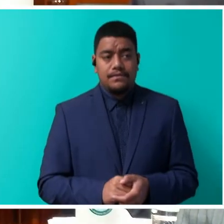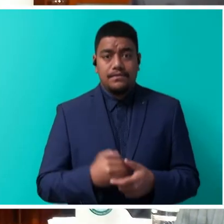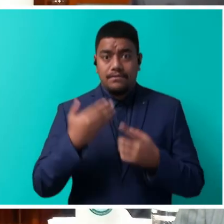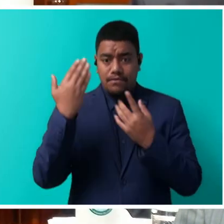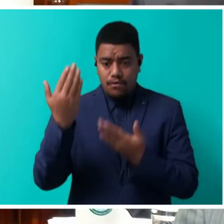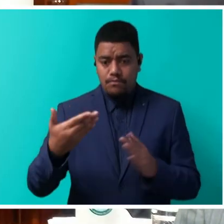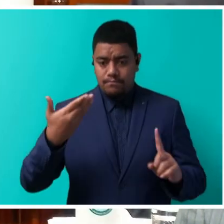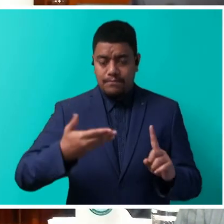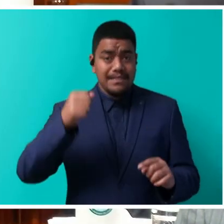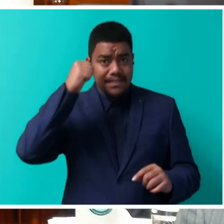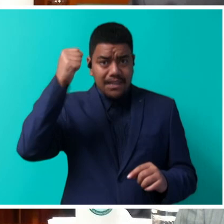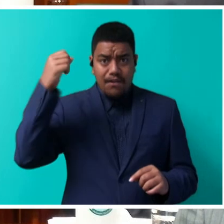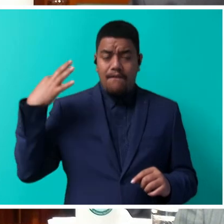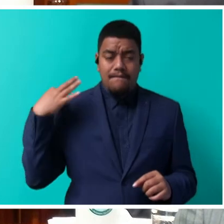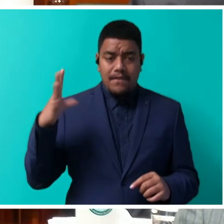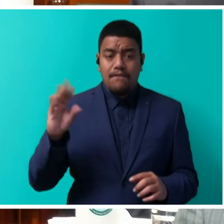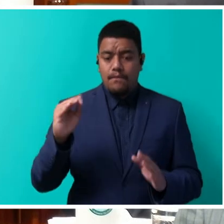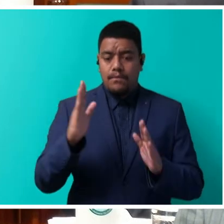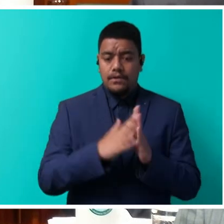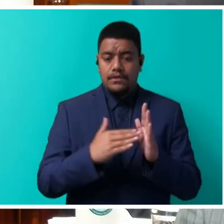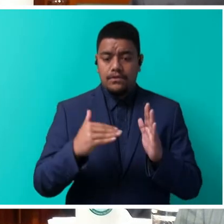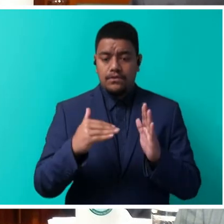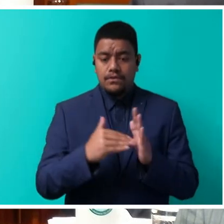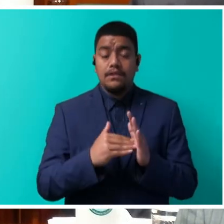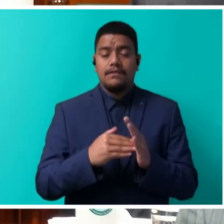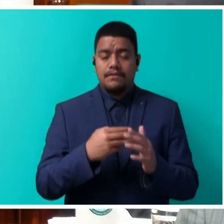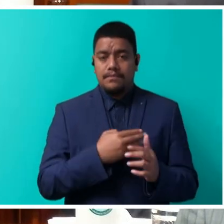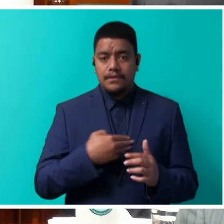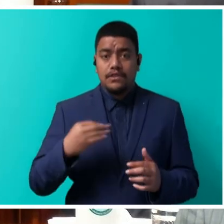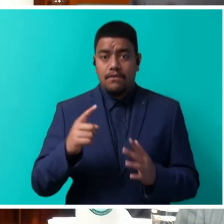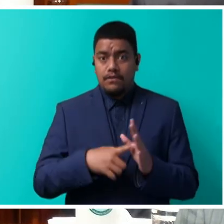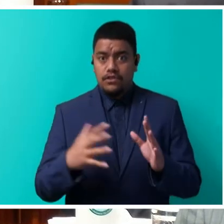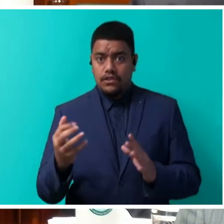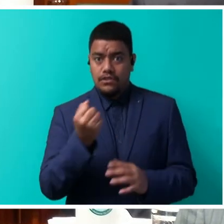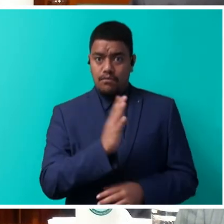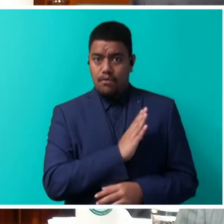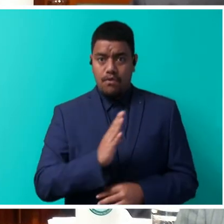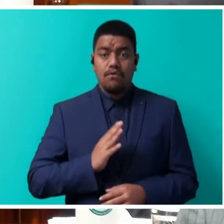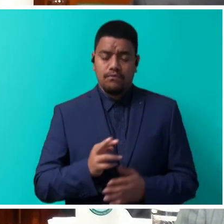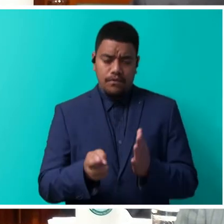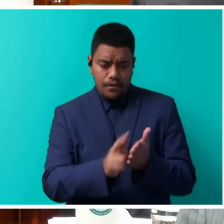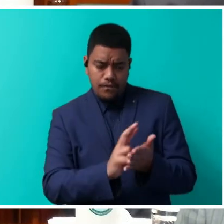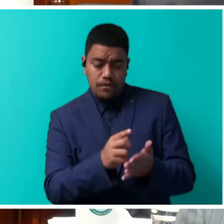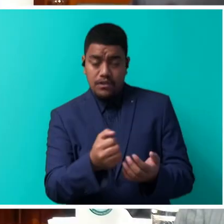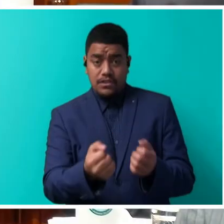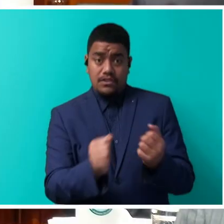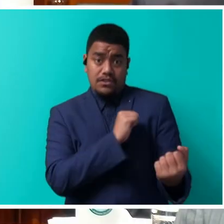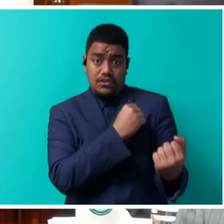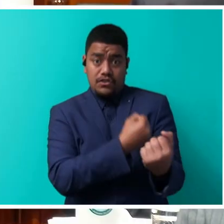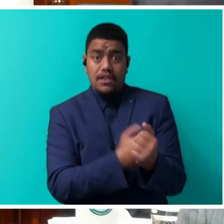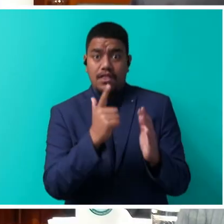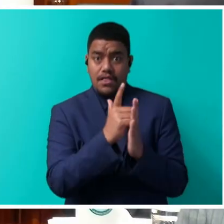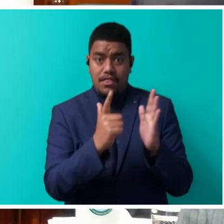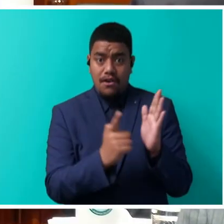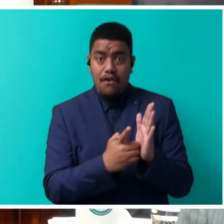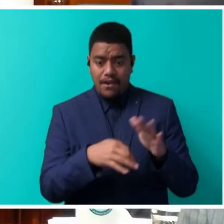and senior officials from the New Zealand Ministry of Justice and Parole Board, with a view to strengthen cooperation in the law and justice